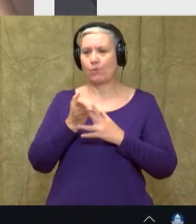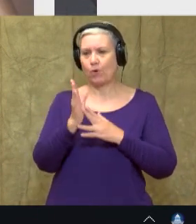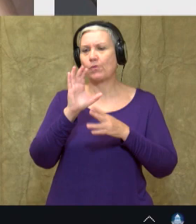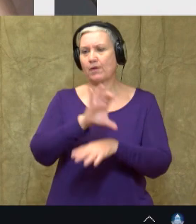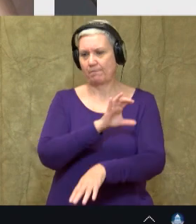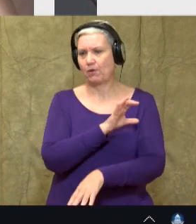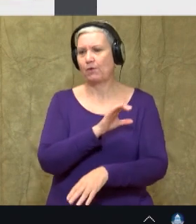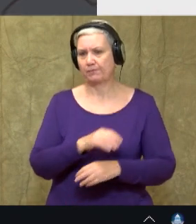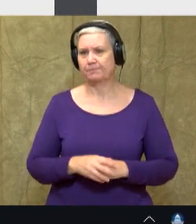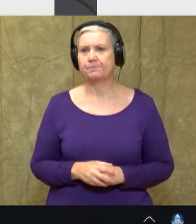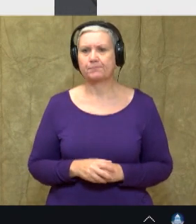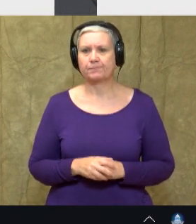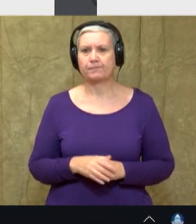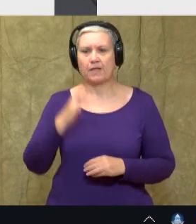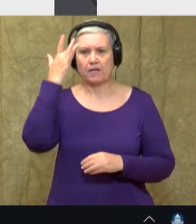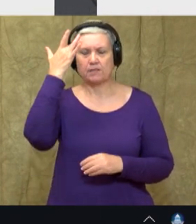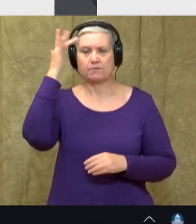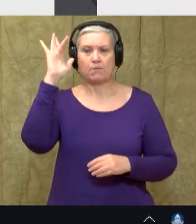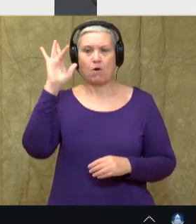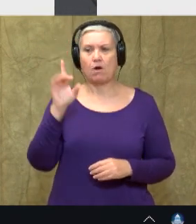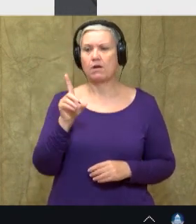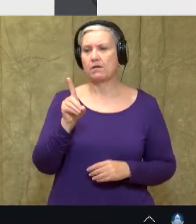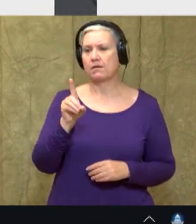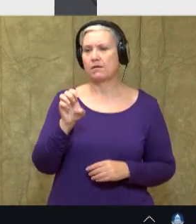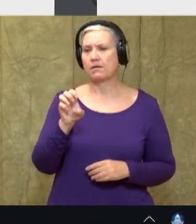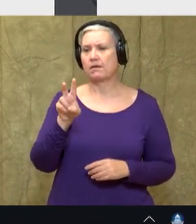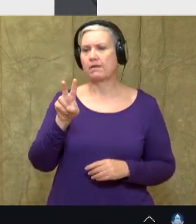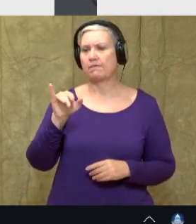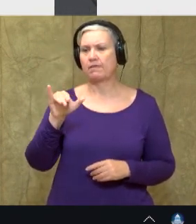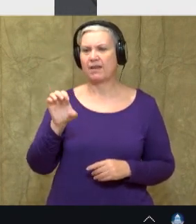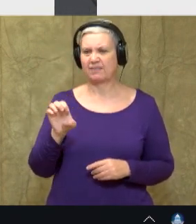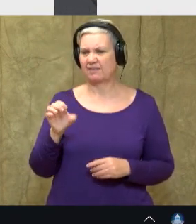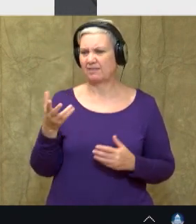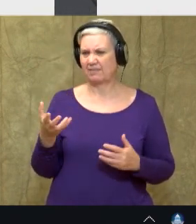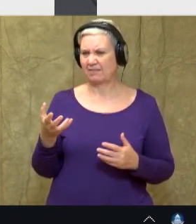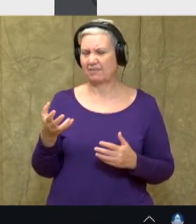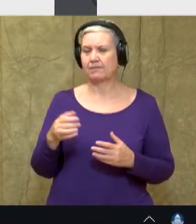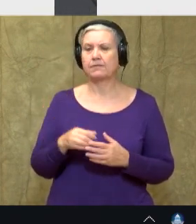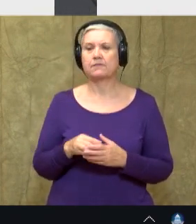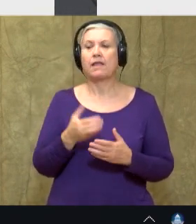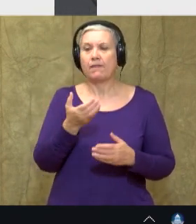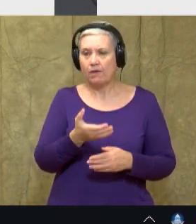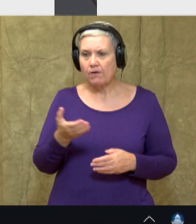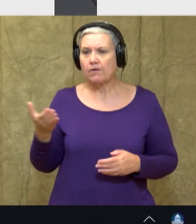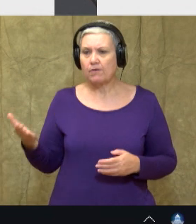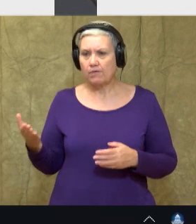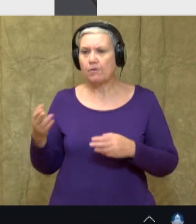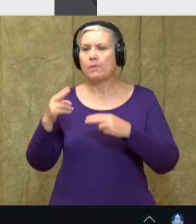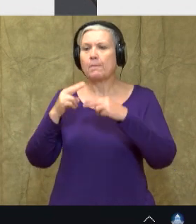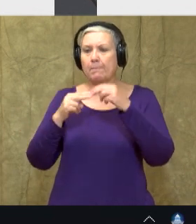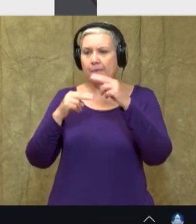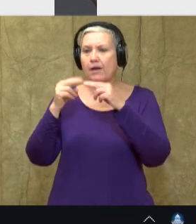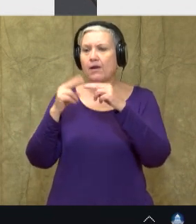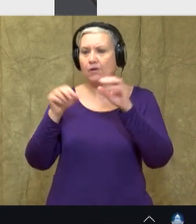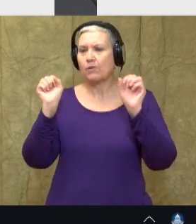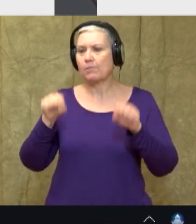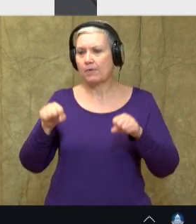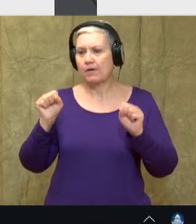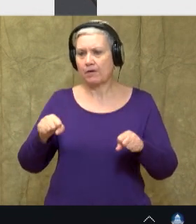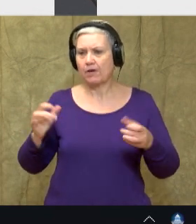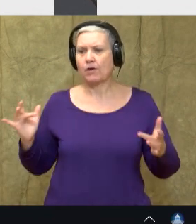Smart device. How many of you have a smart device? Smart devices are objects that are built with the ability to